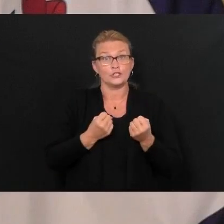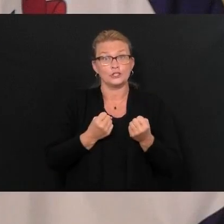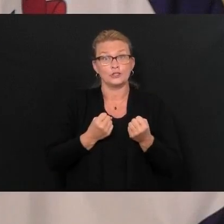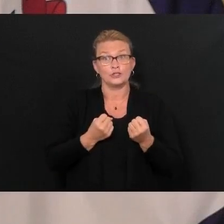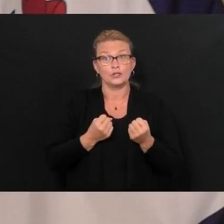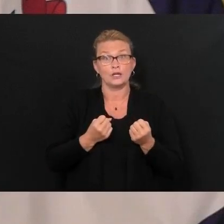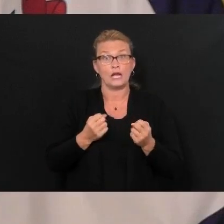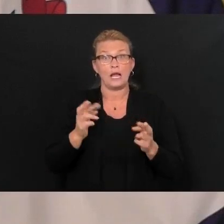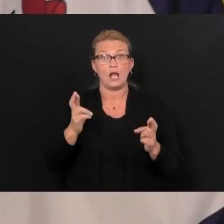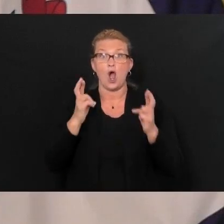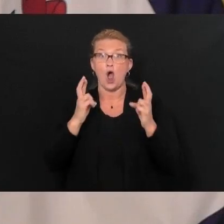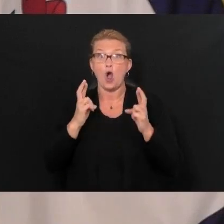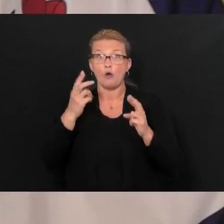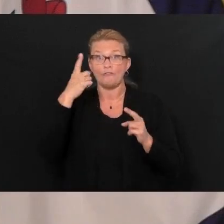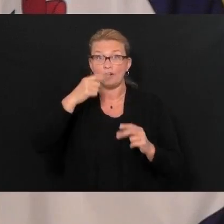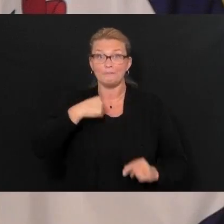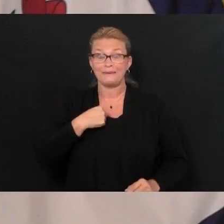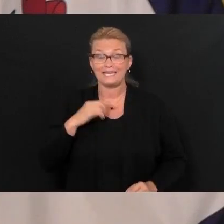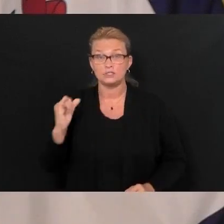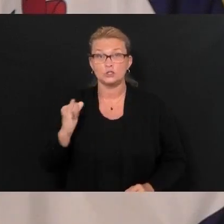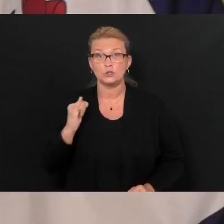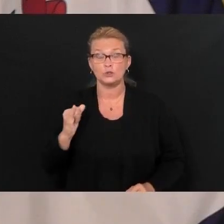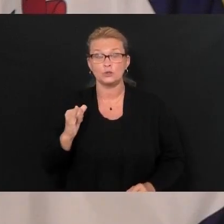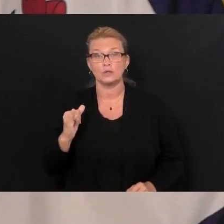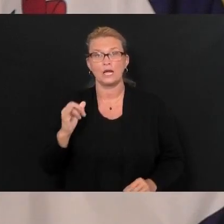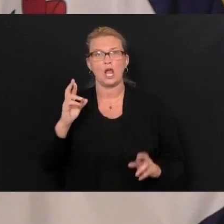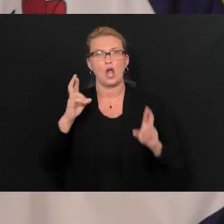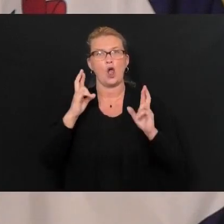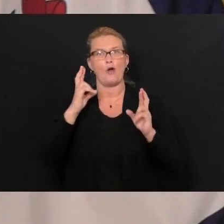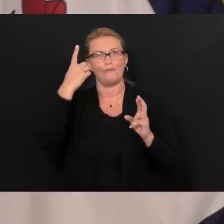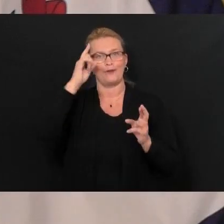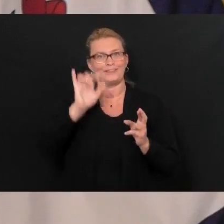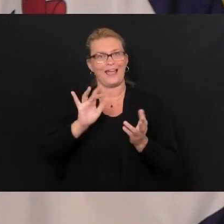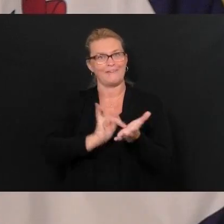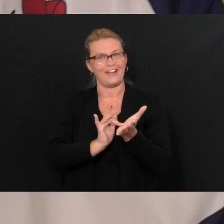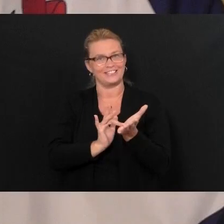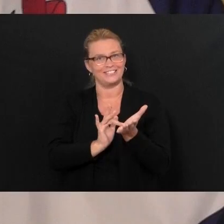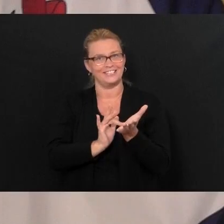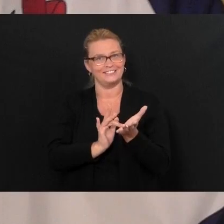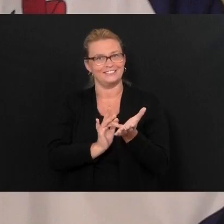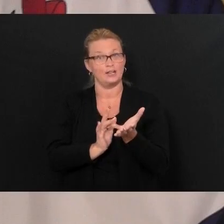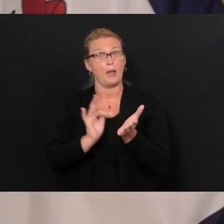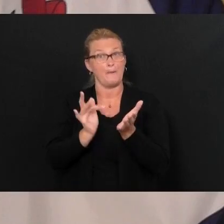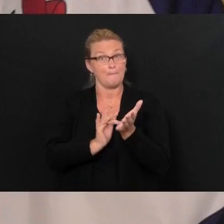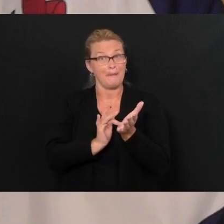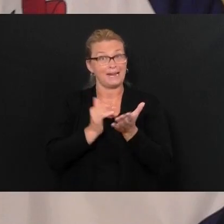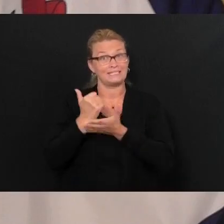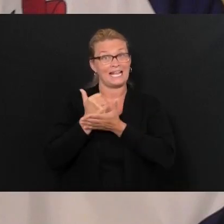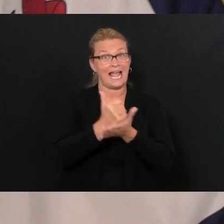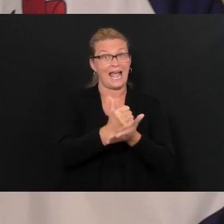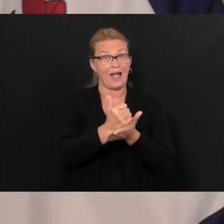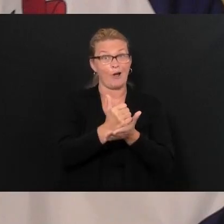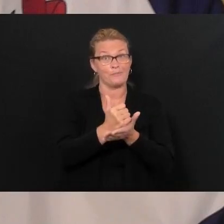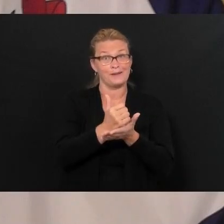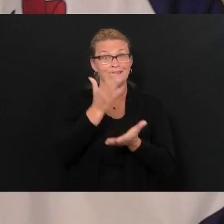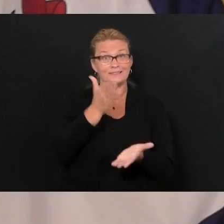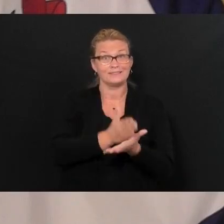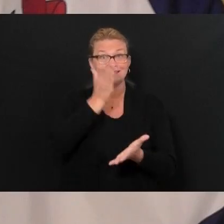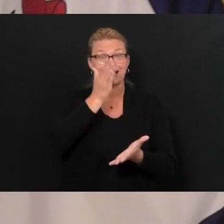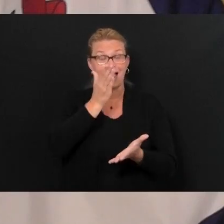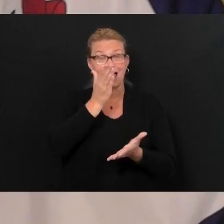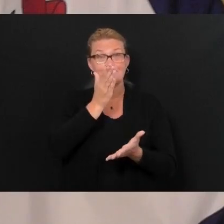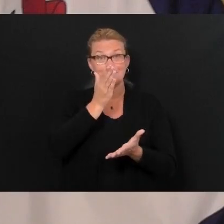level of hope to me too. A hope for that vaccine. That vaccine, we get closer and closer every day to